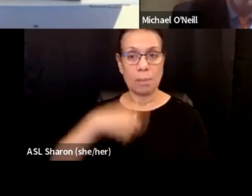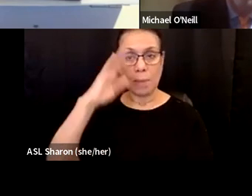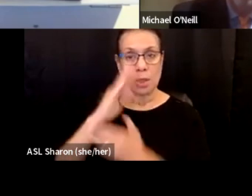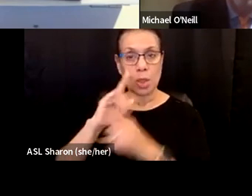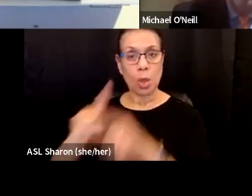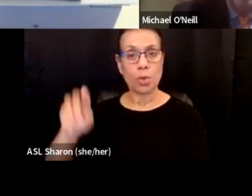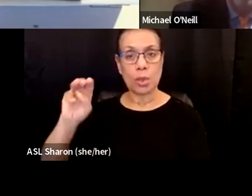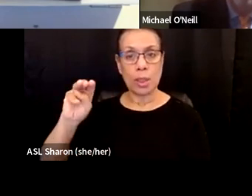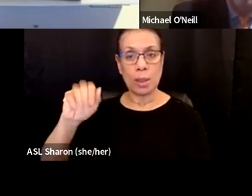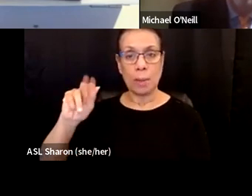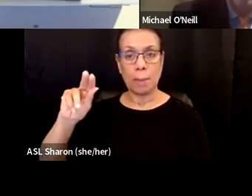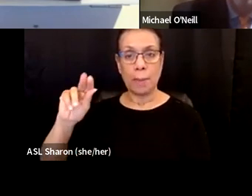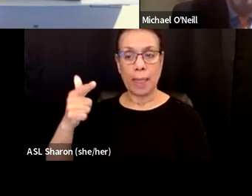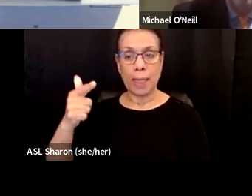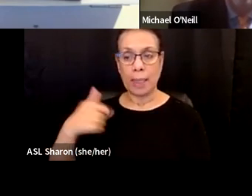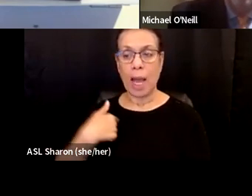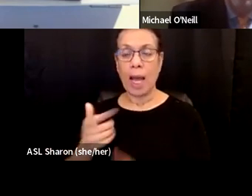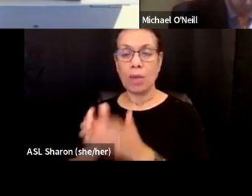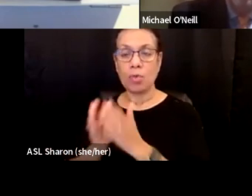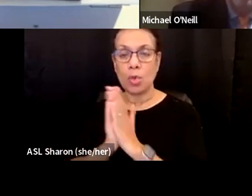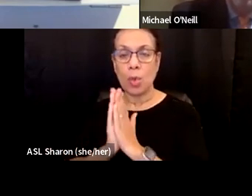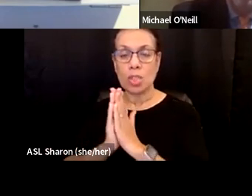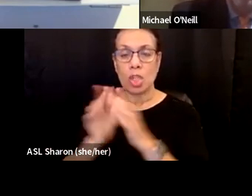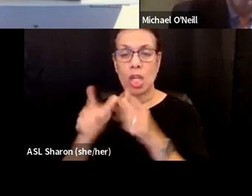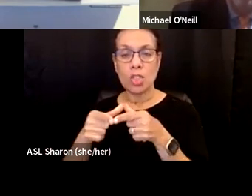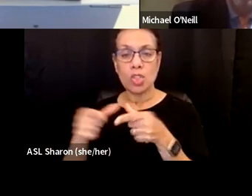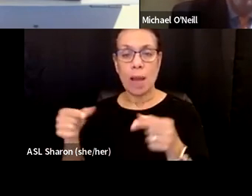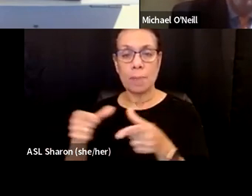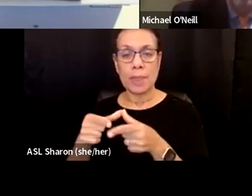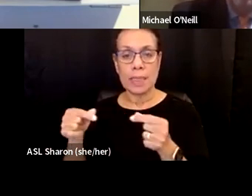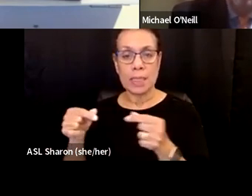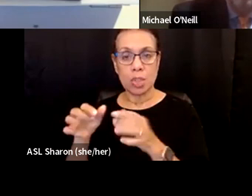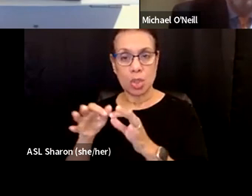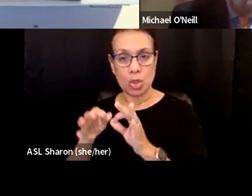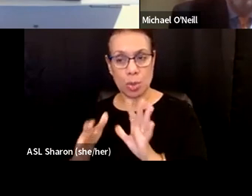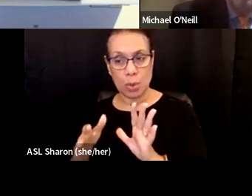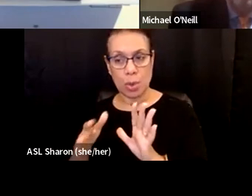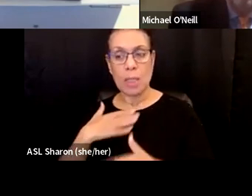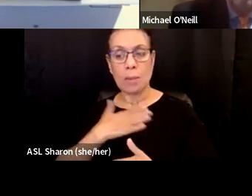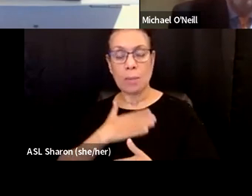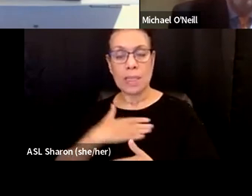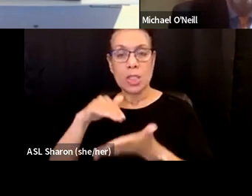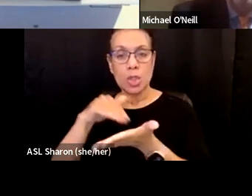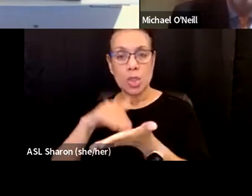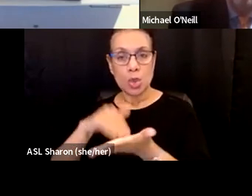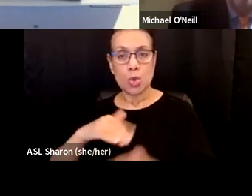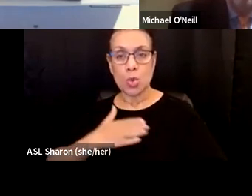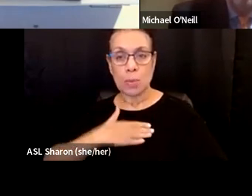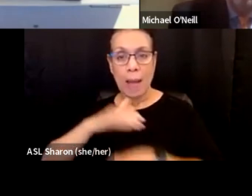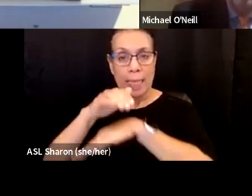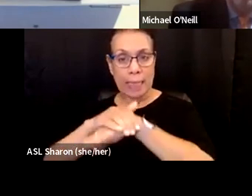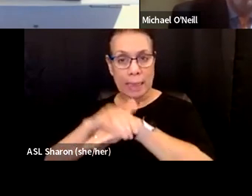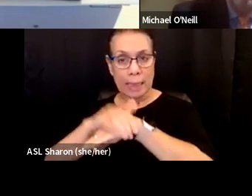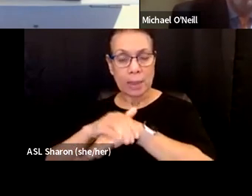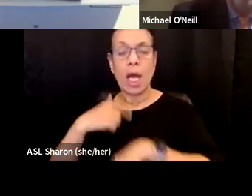requested a japanese translator but i was told they were unable to provide one so please excuse my english i would do my